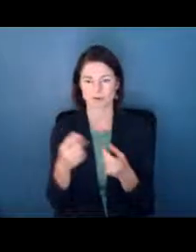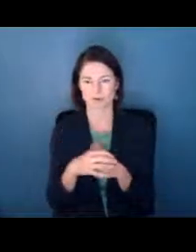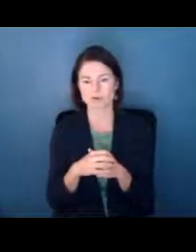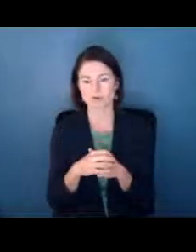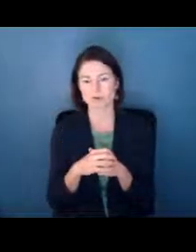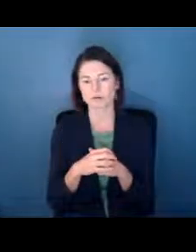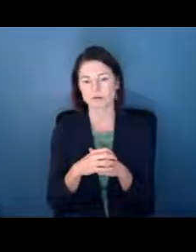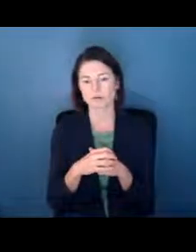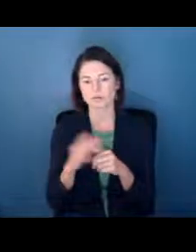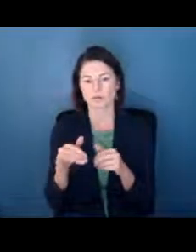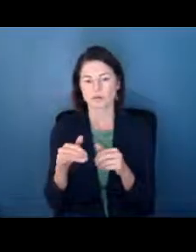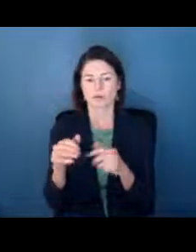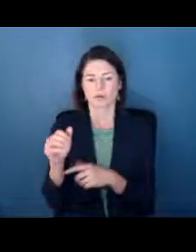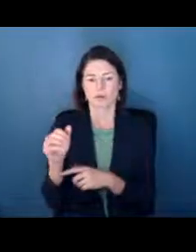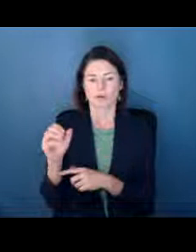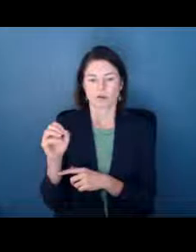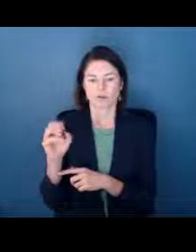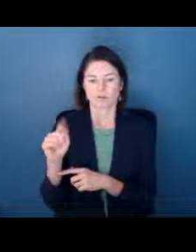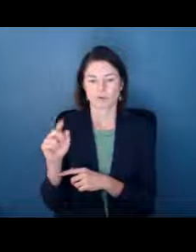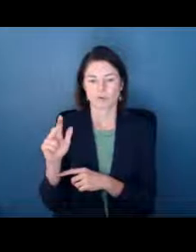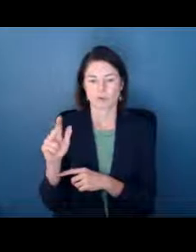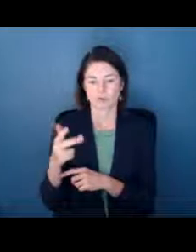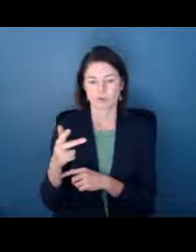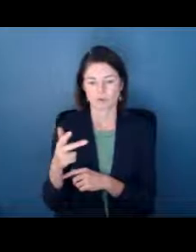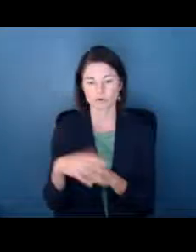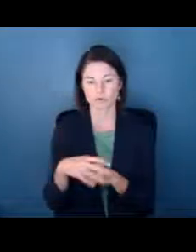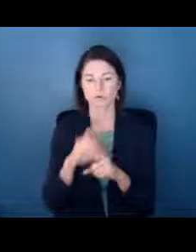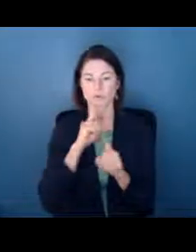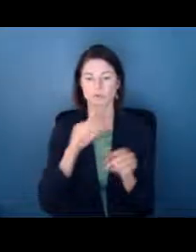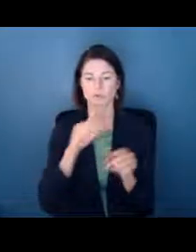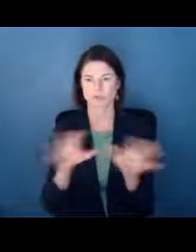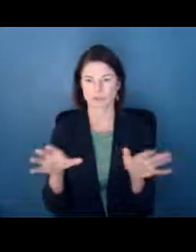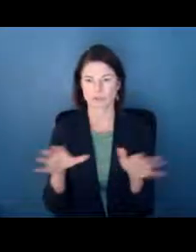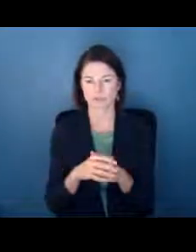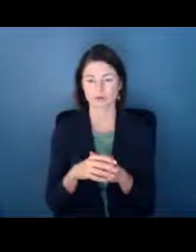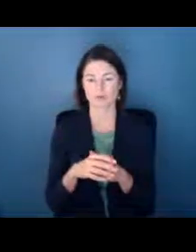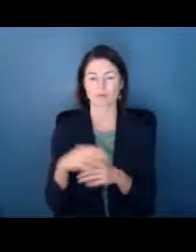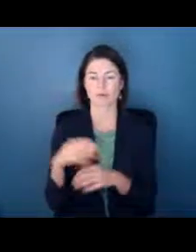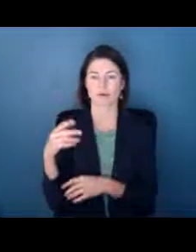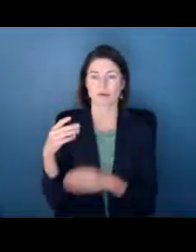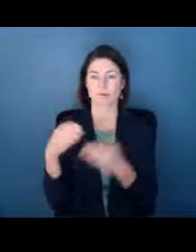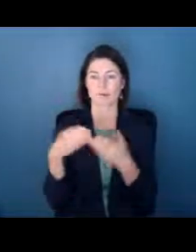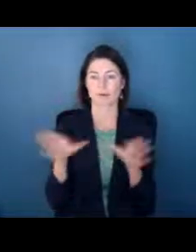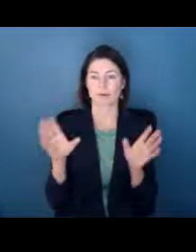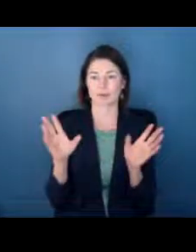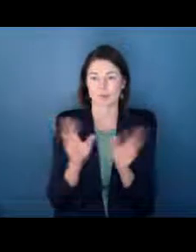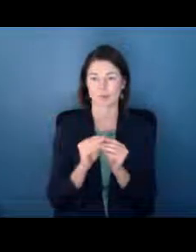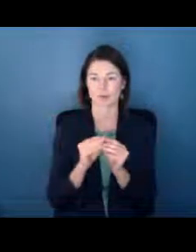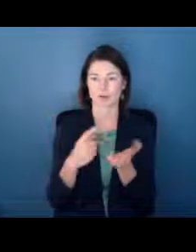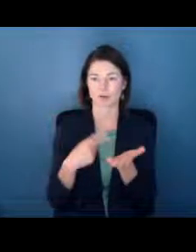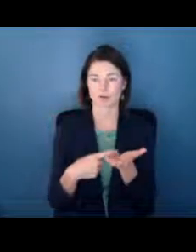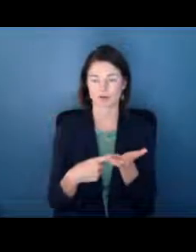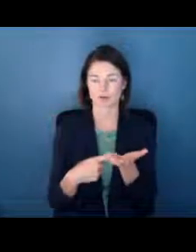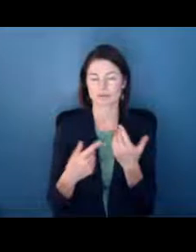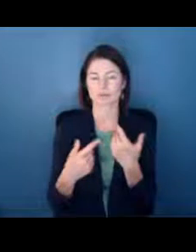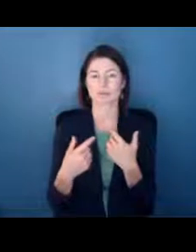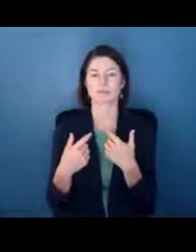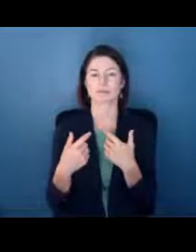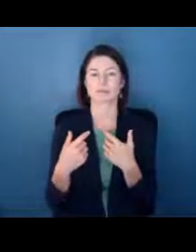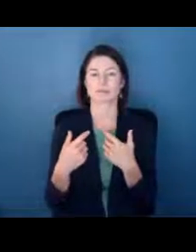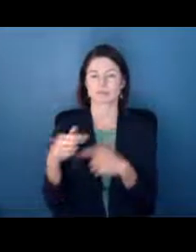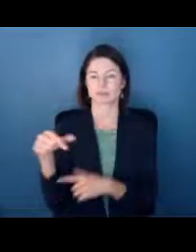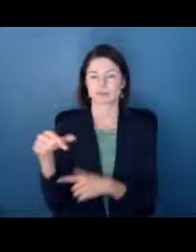October 3rd. We had a public webinar kind of introducing the details of what was in the plan and had a Q&A